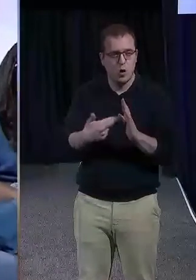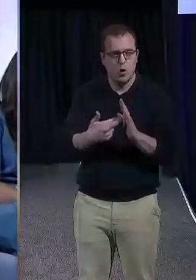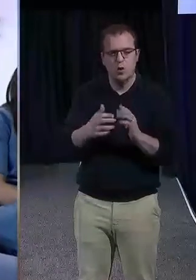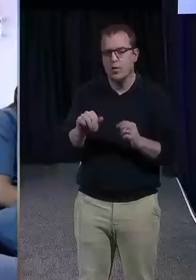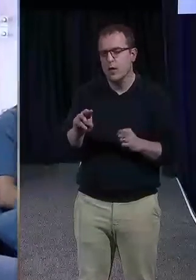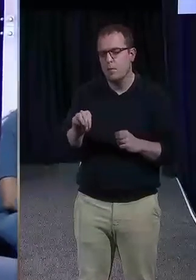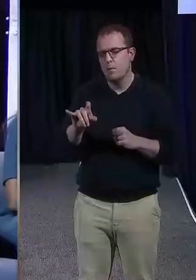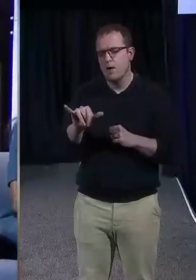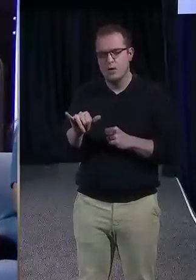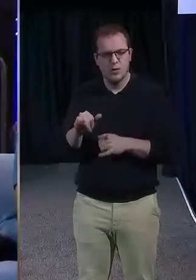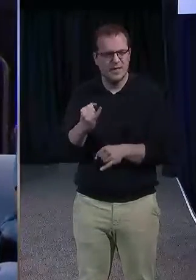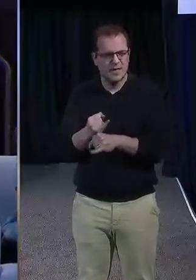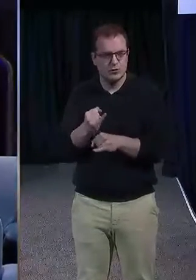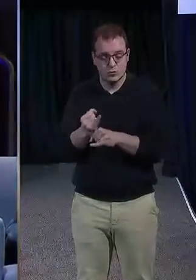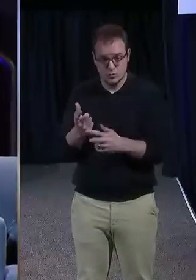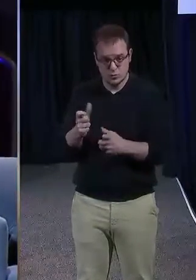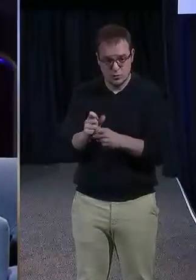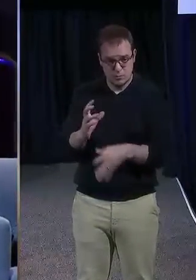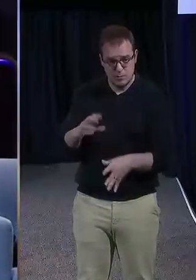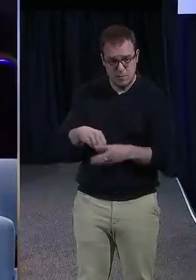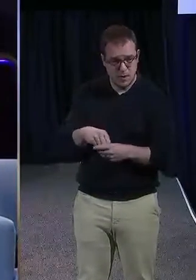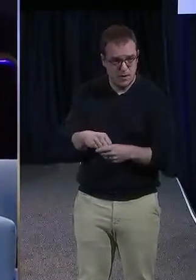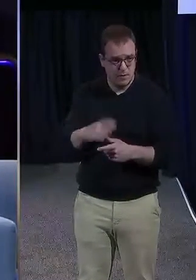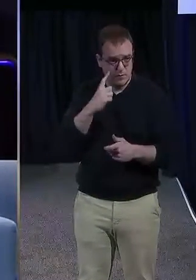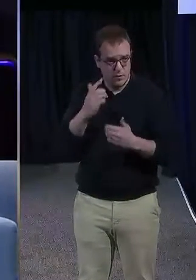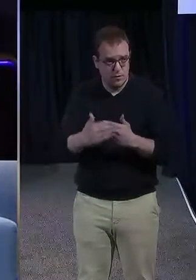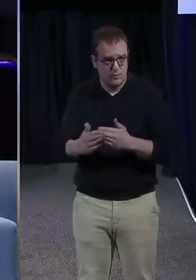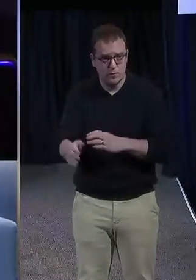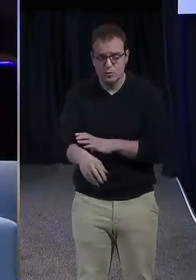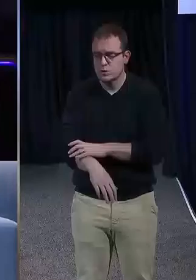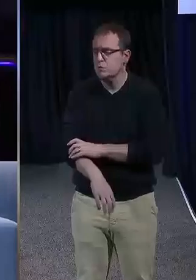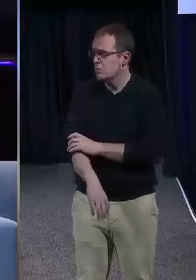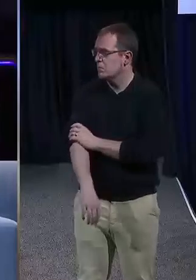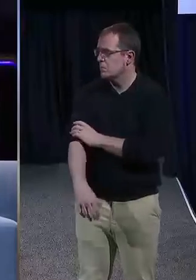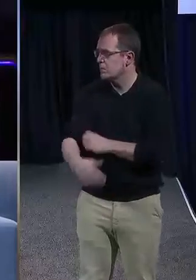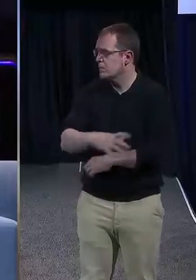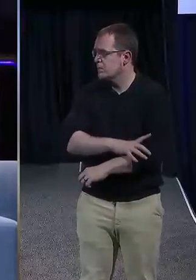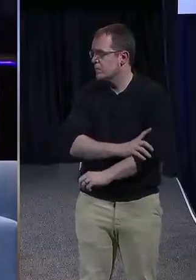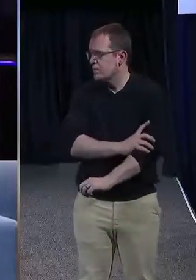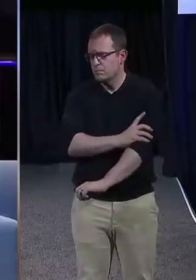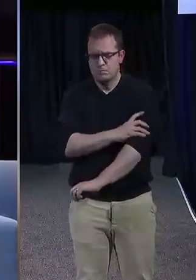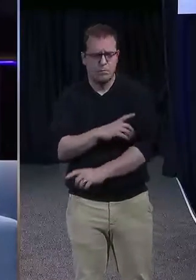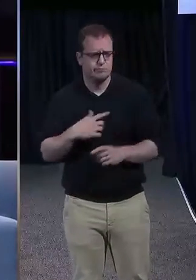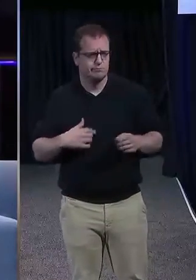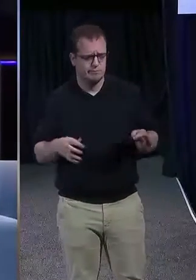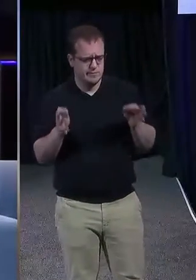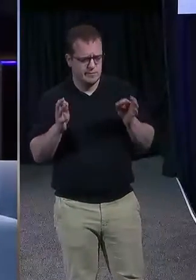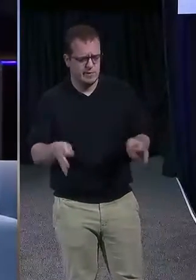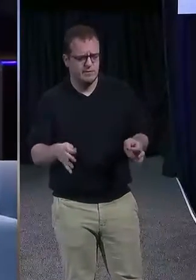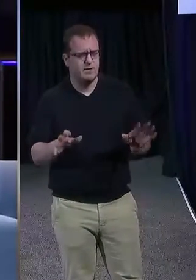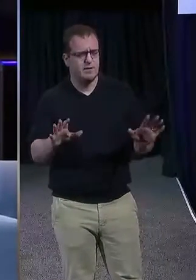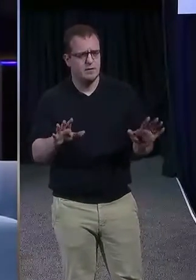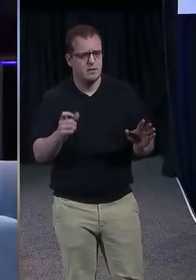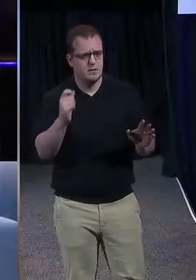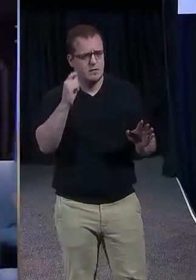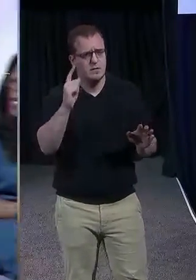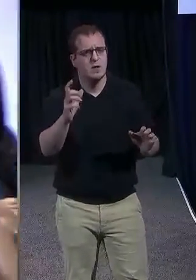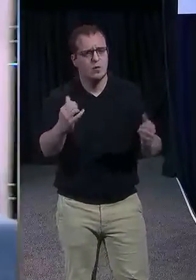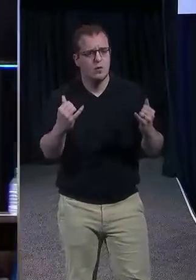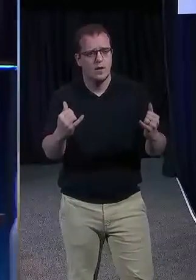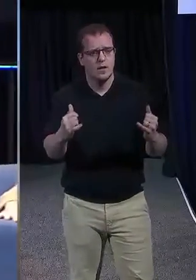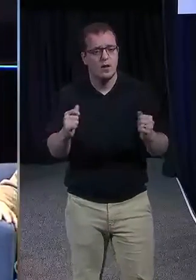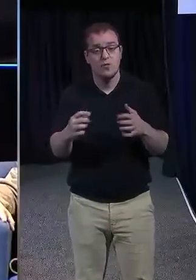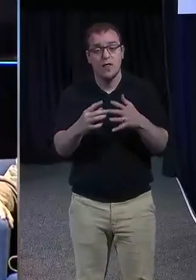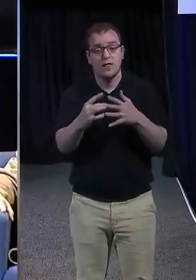serving institutions have played or should play into the future? Without any question, there is. The fact of the matter is that the